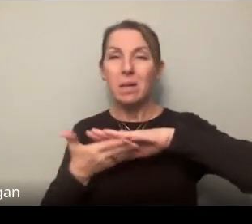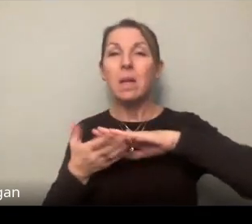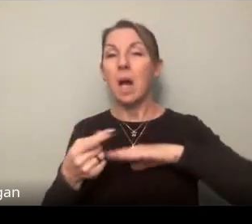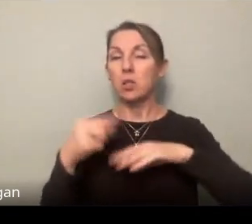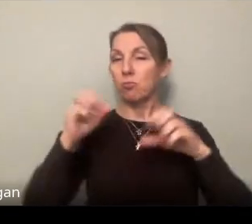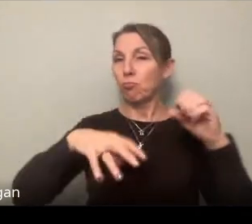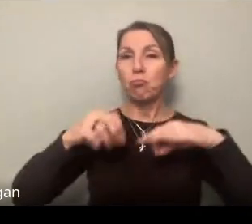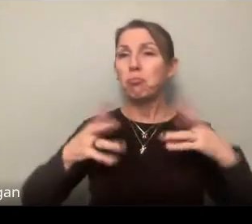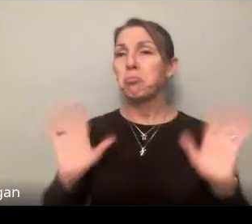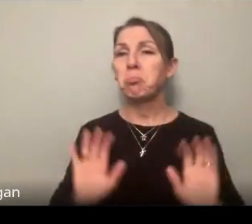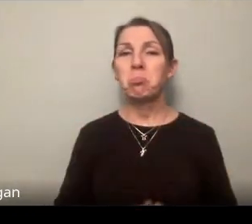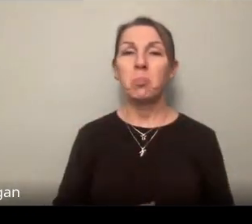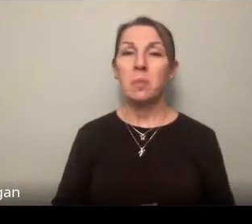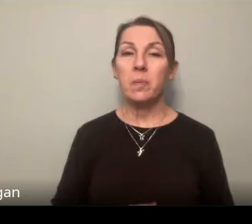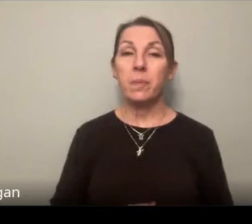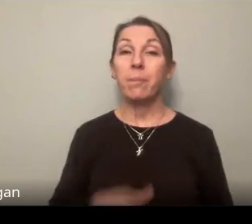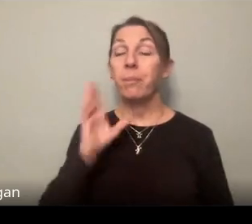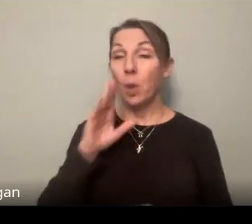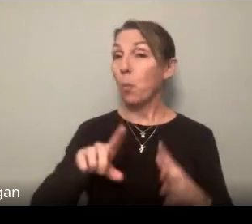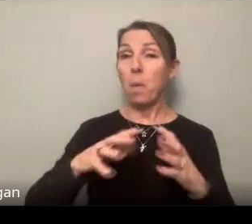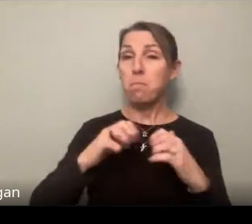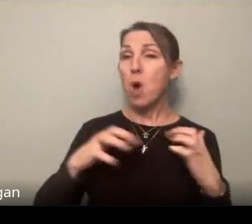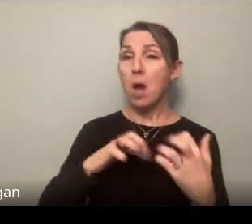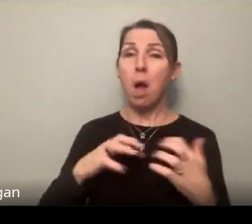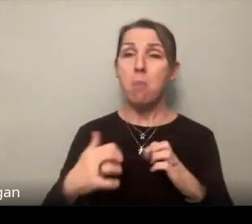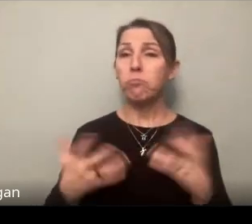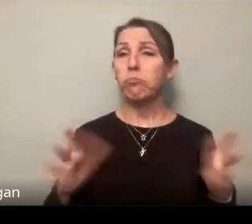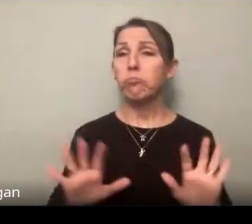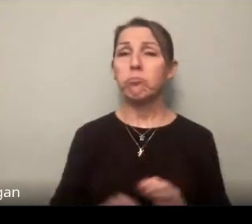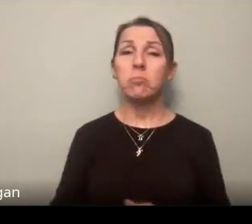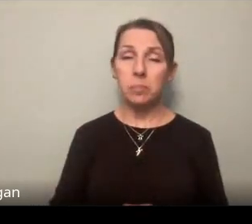in and then it'll just like break up.